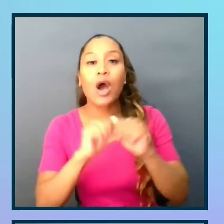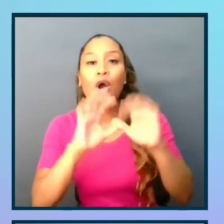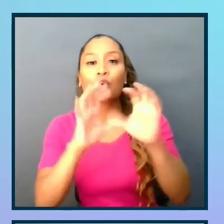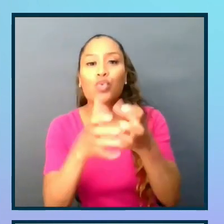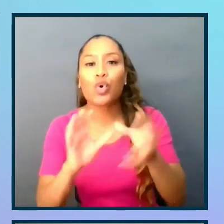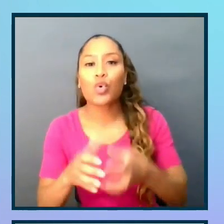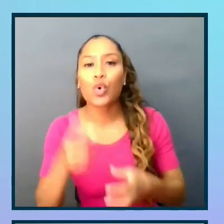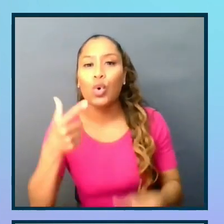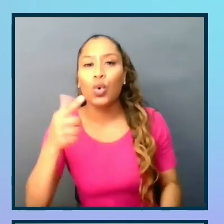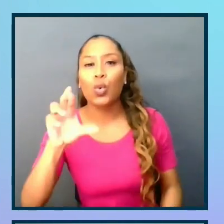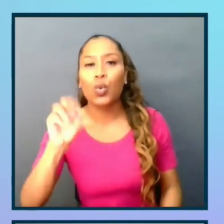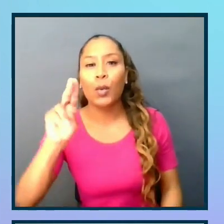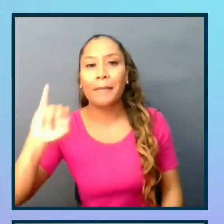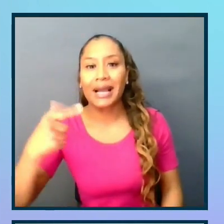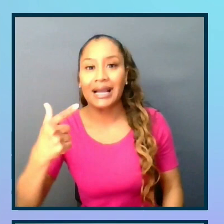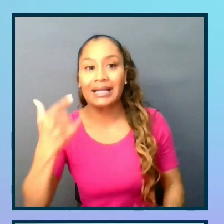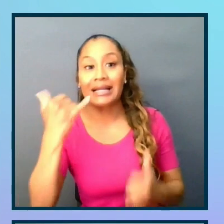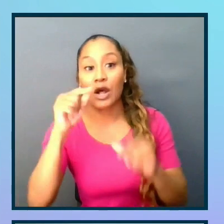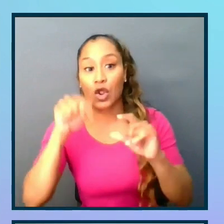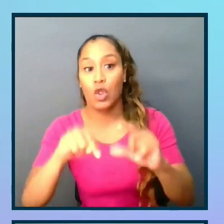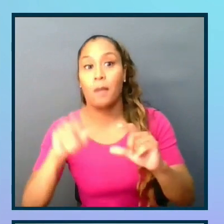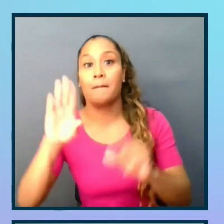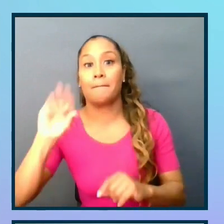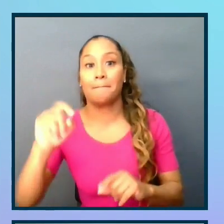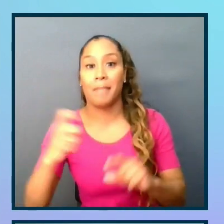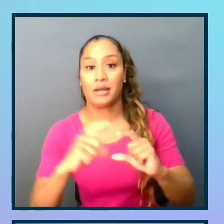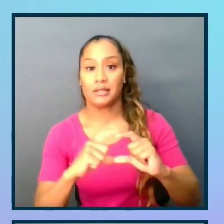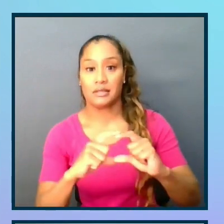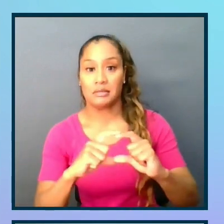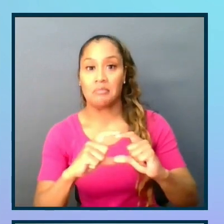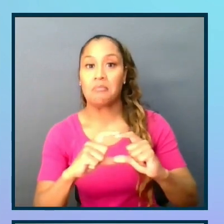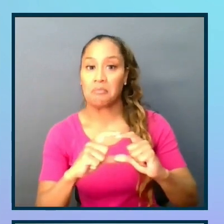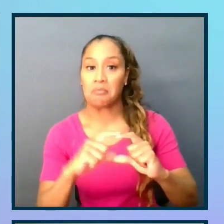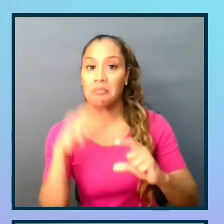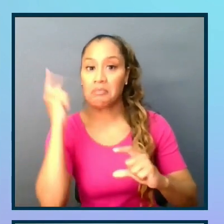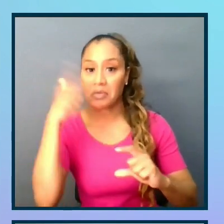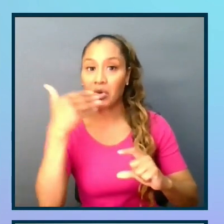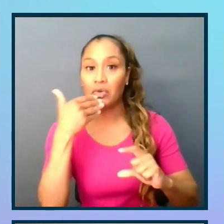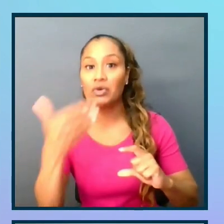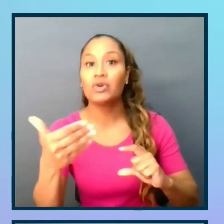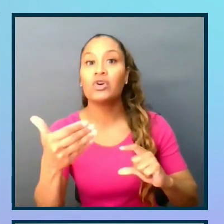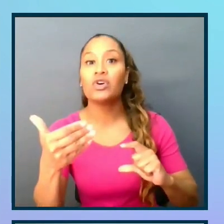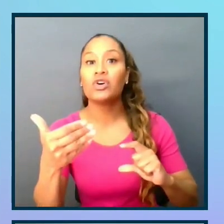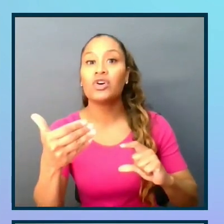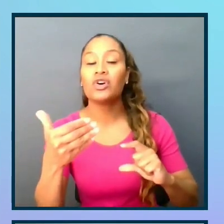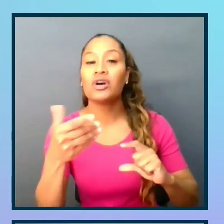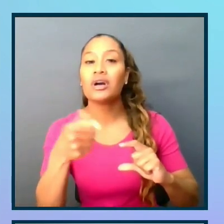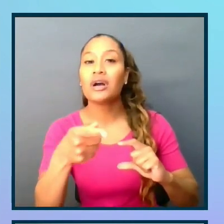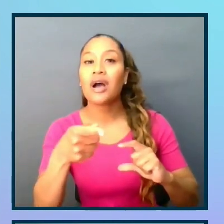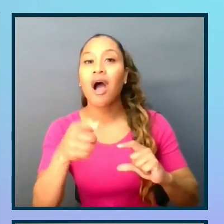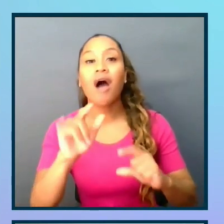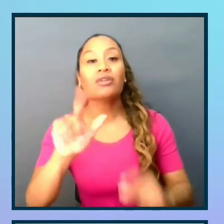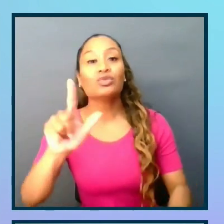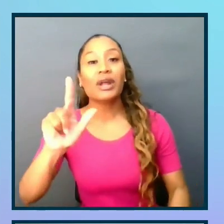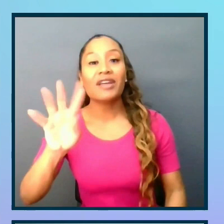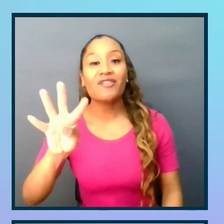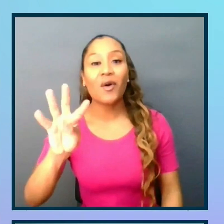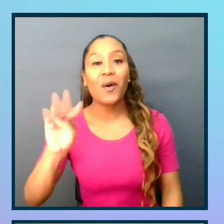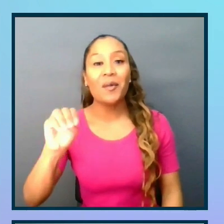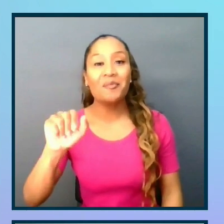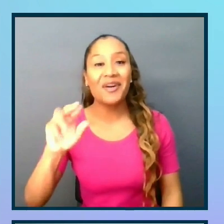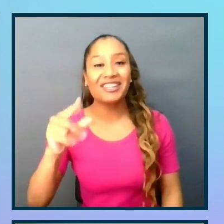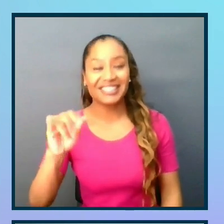go to the box model. Yes. It looks like we're good here. Yep. And that margin is 24. Beautiful.